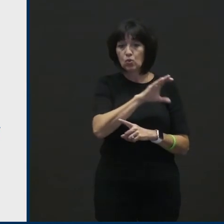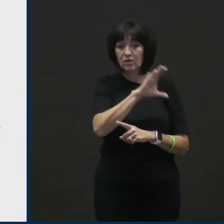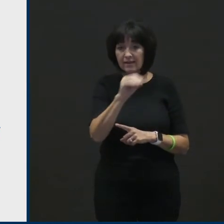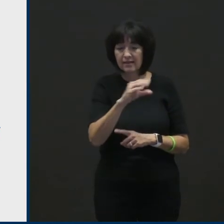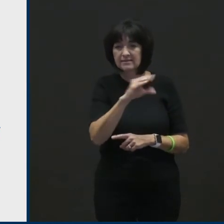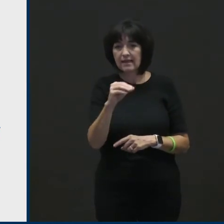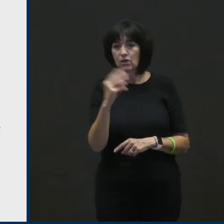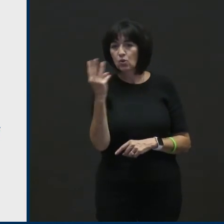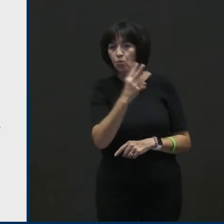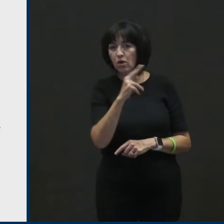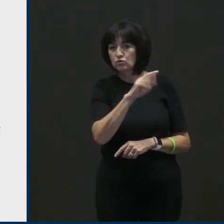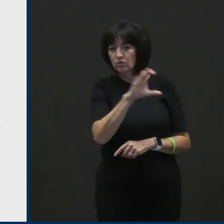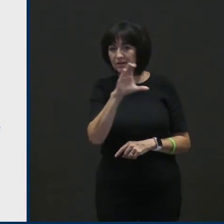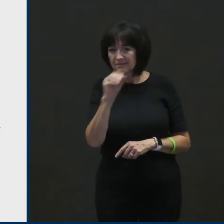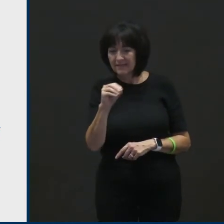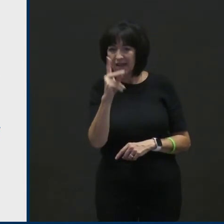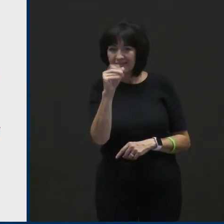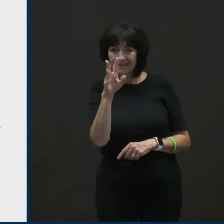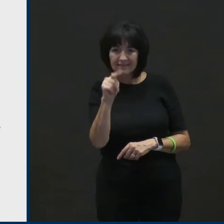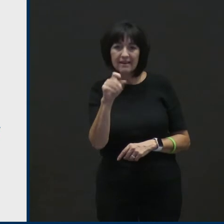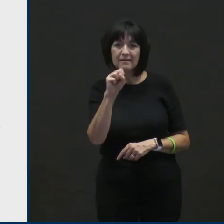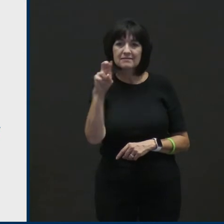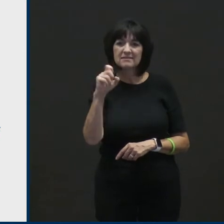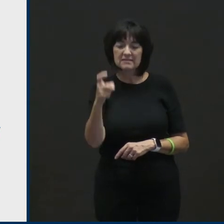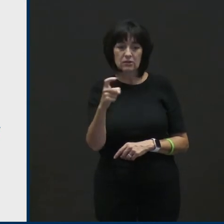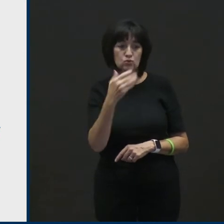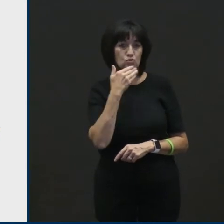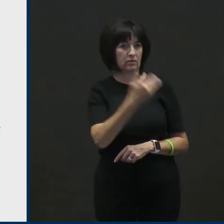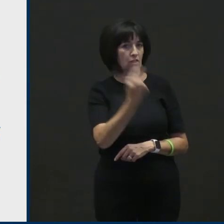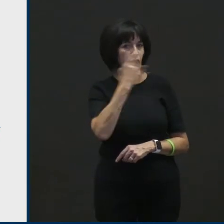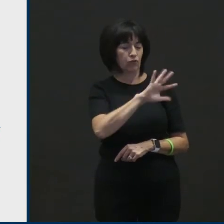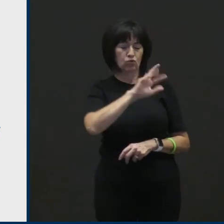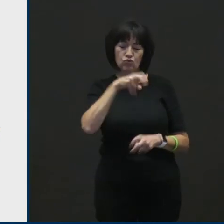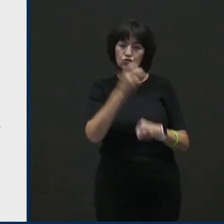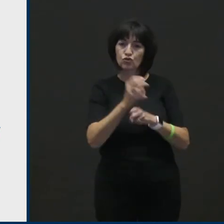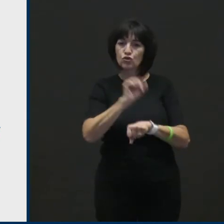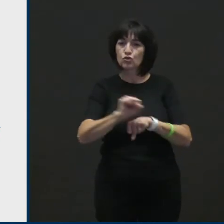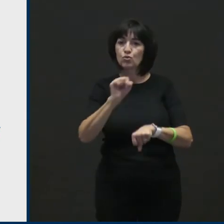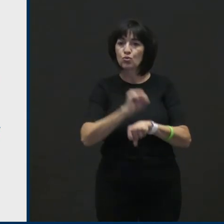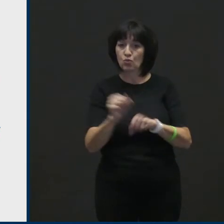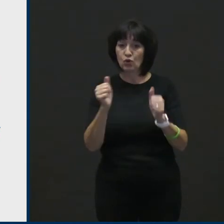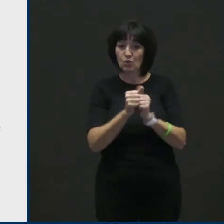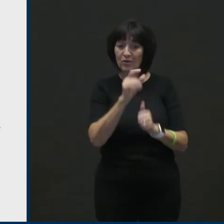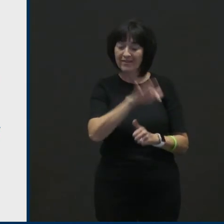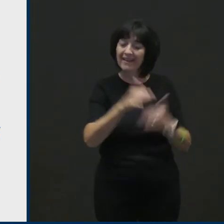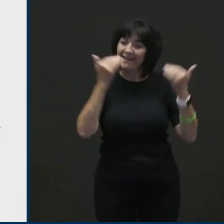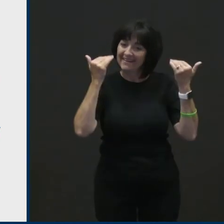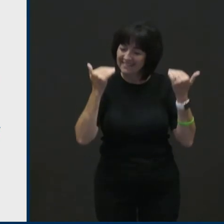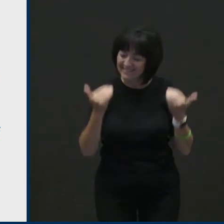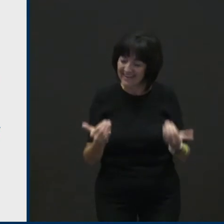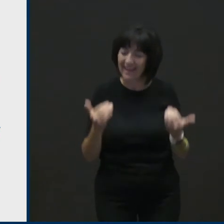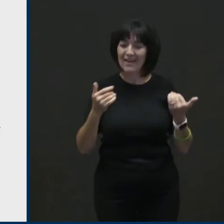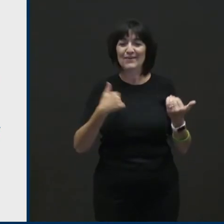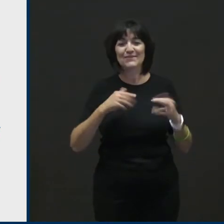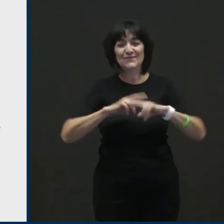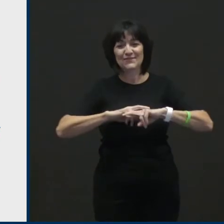western Newcastle County. So thanks for your work on that, AJ. And with that, now we're ready for